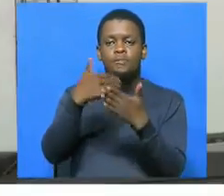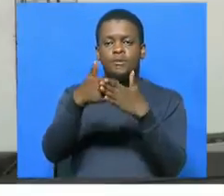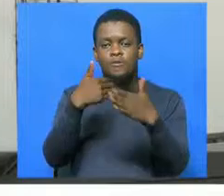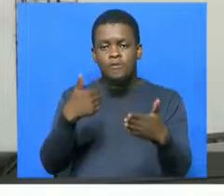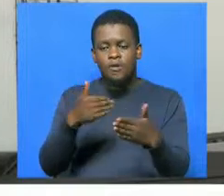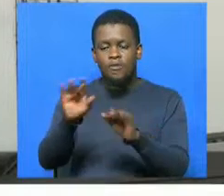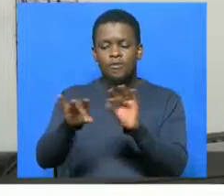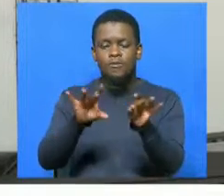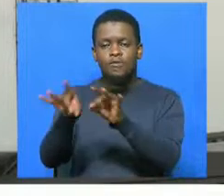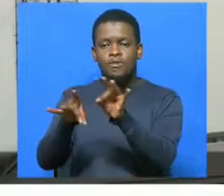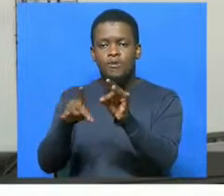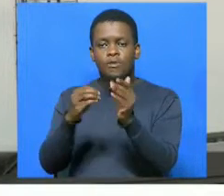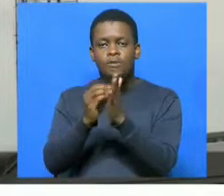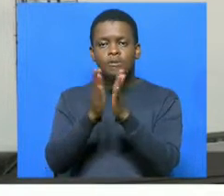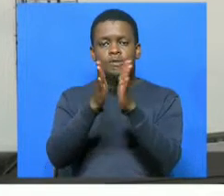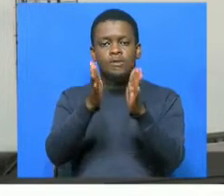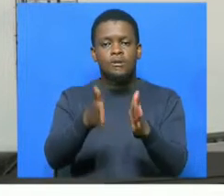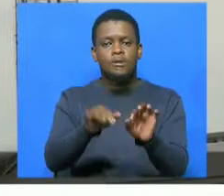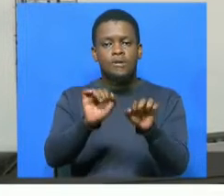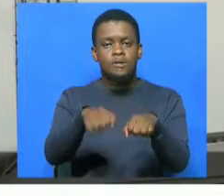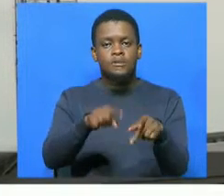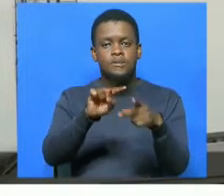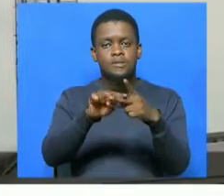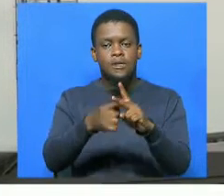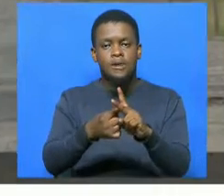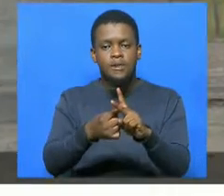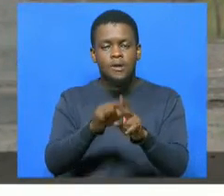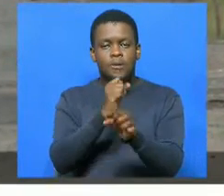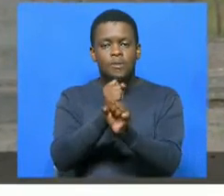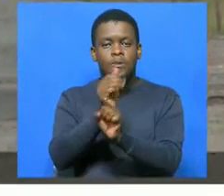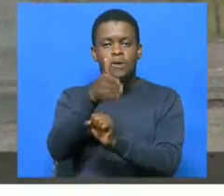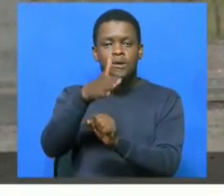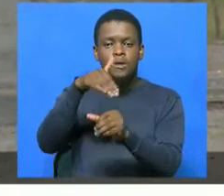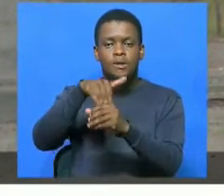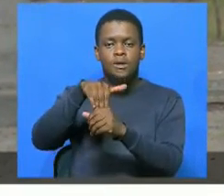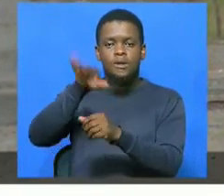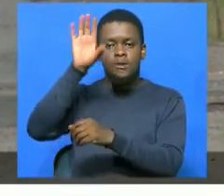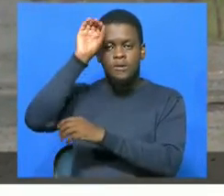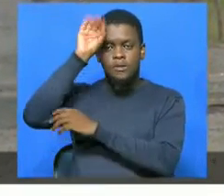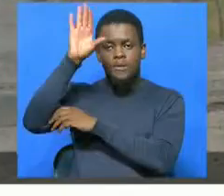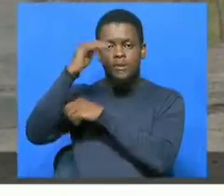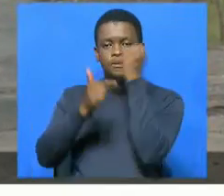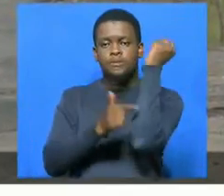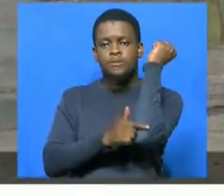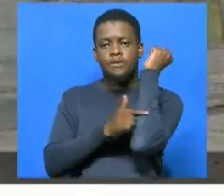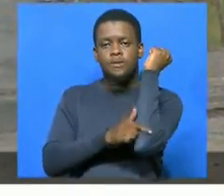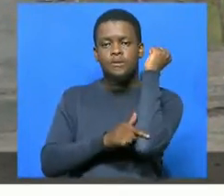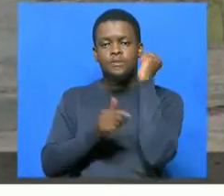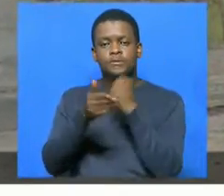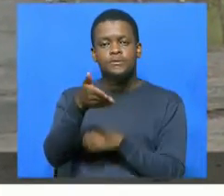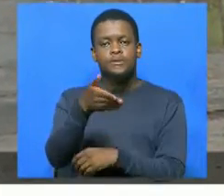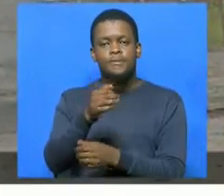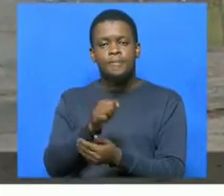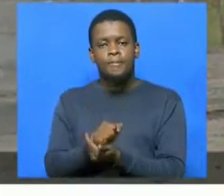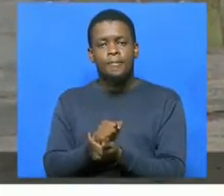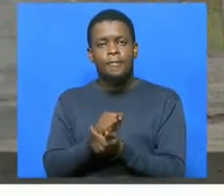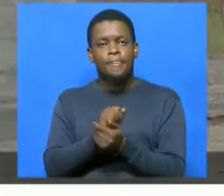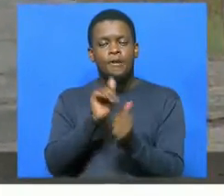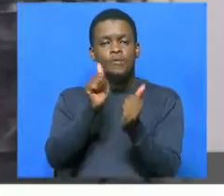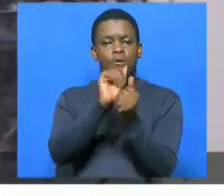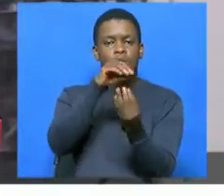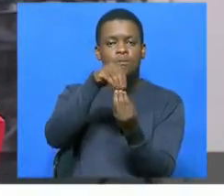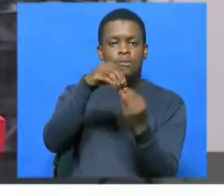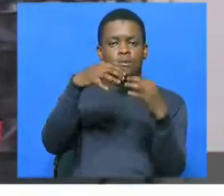could set up shop in this tiny mining town. Through a lot of collaboration with